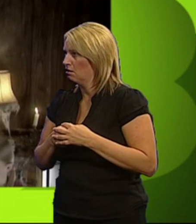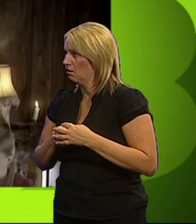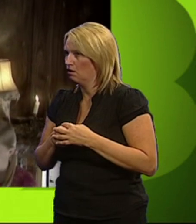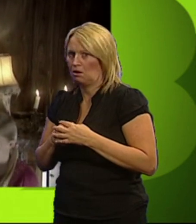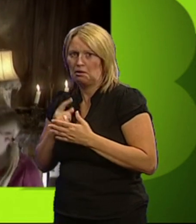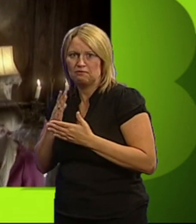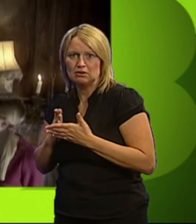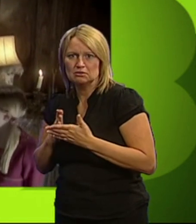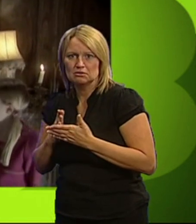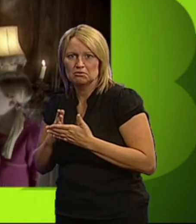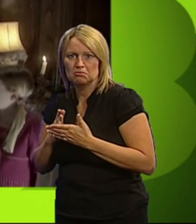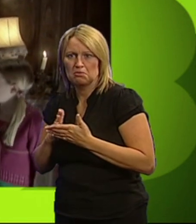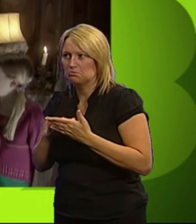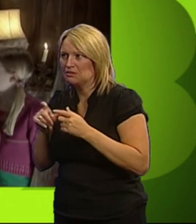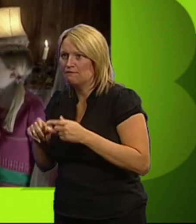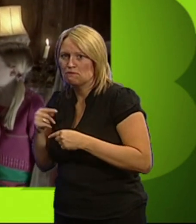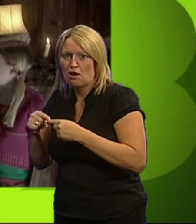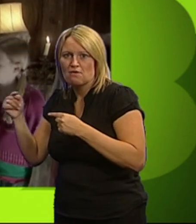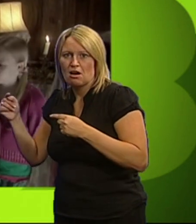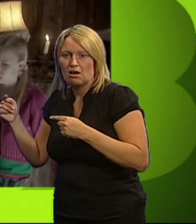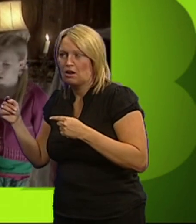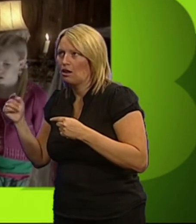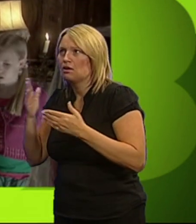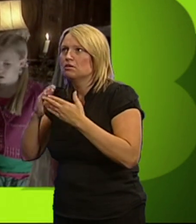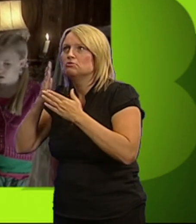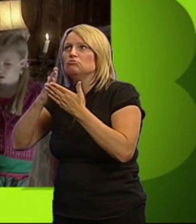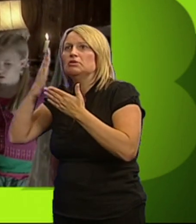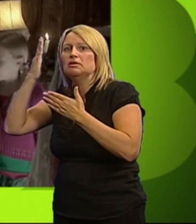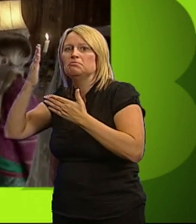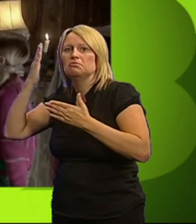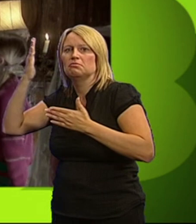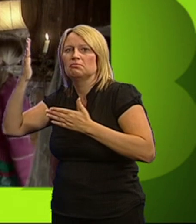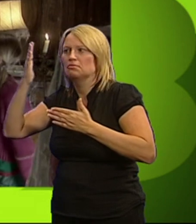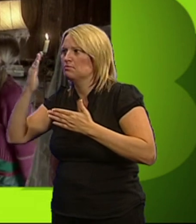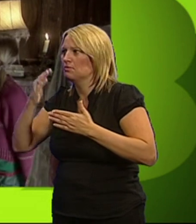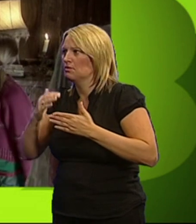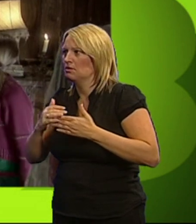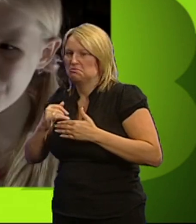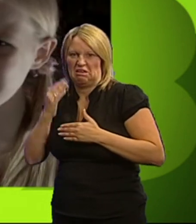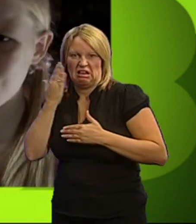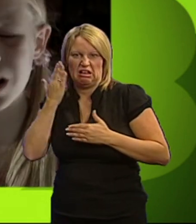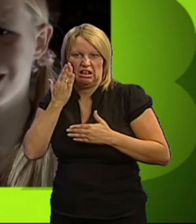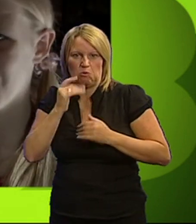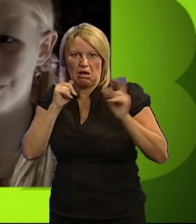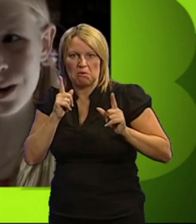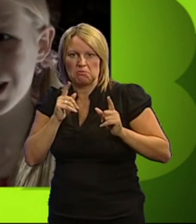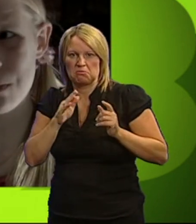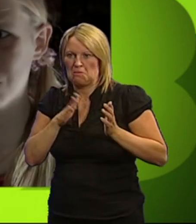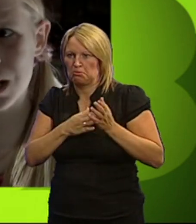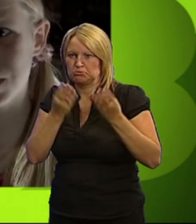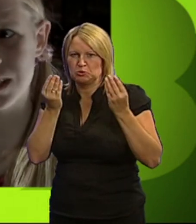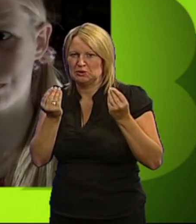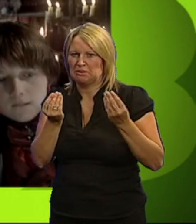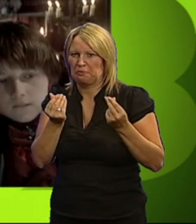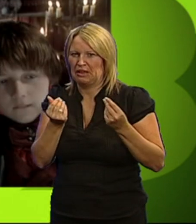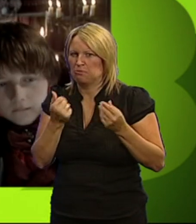I can't believe this. Mum's gonna stay forever. It's like a fantastic dream. A nightmare, more like. Vlad, wake up. Your